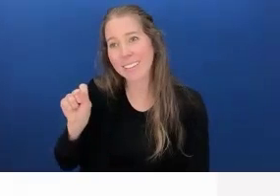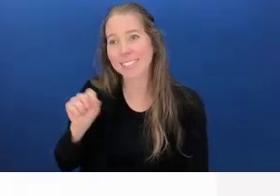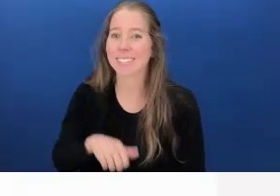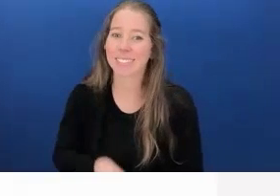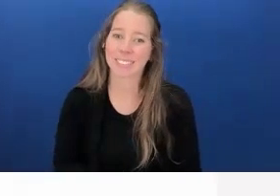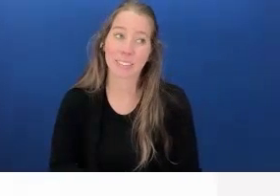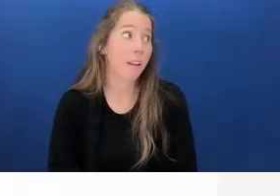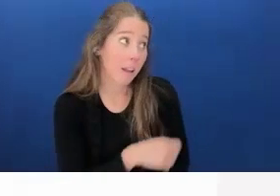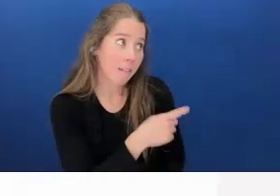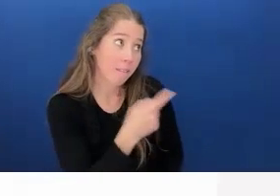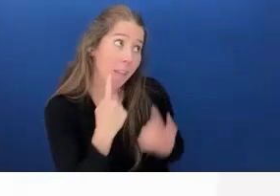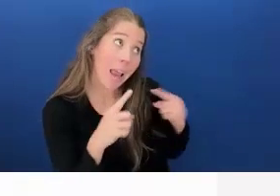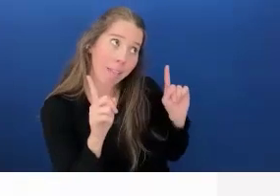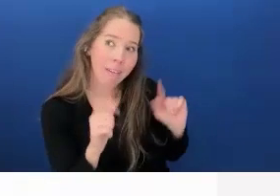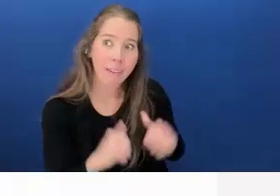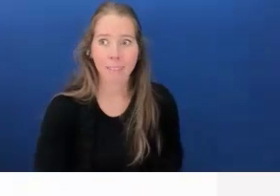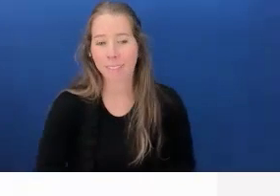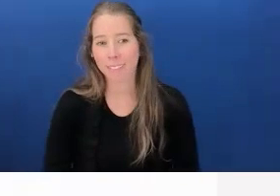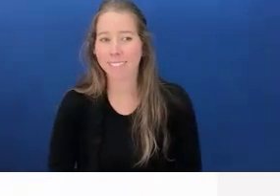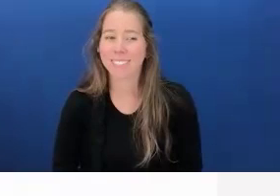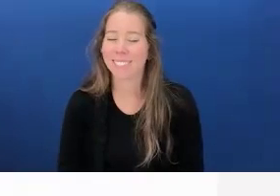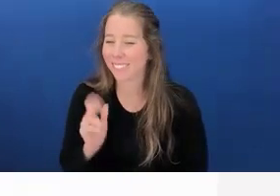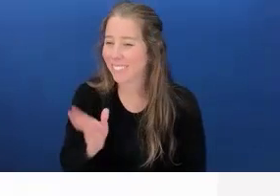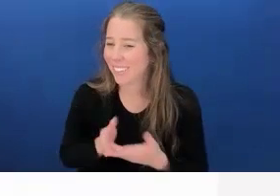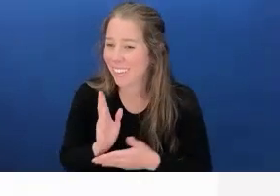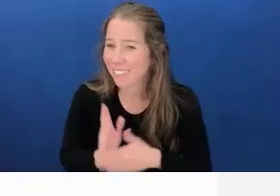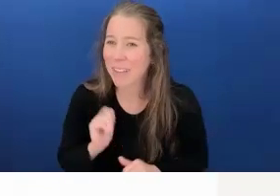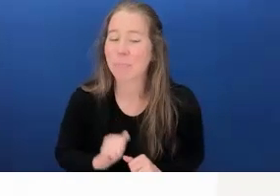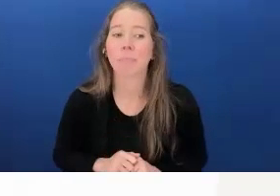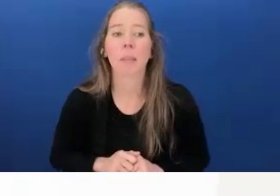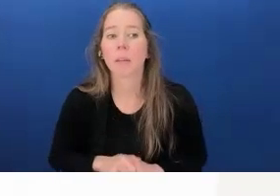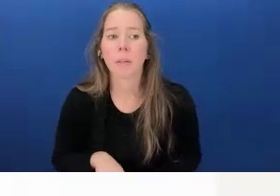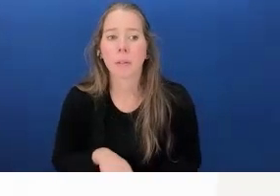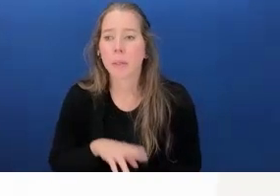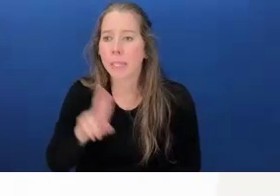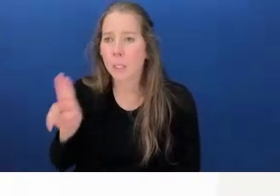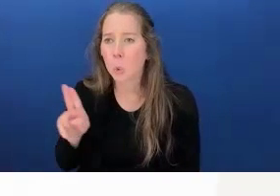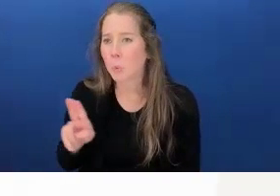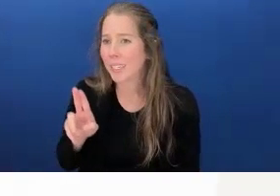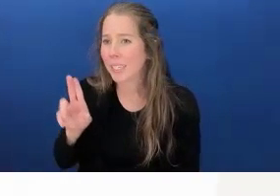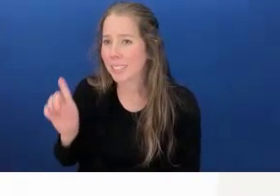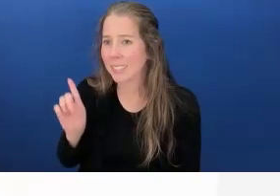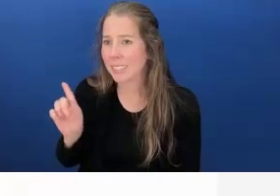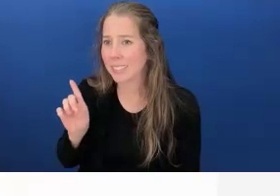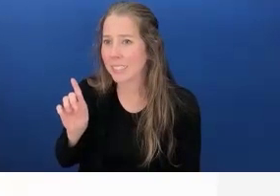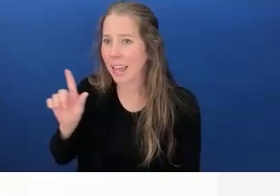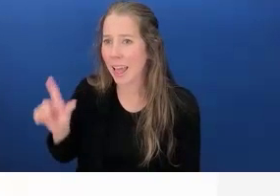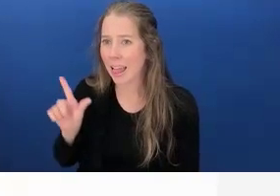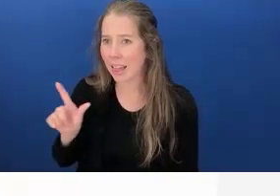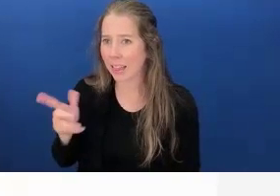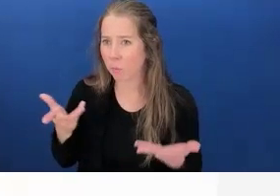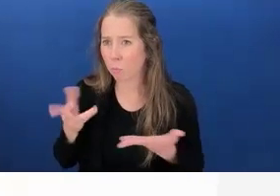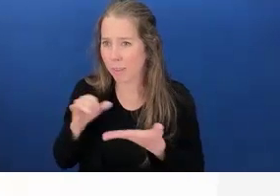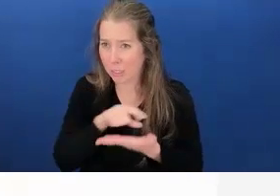for a change. All right. So what is UDL? Is